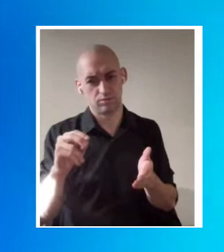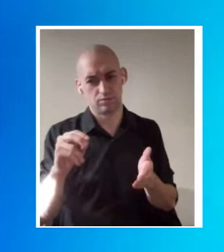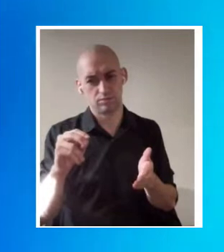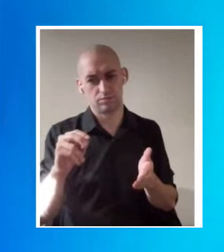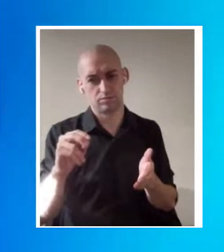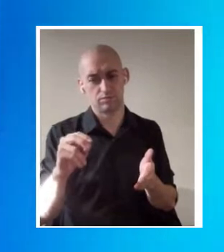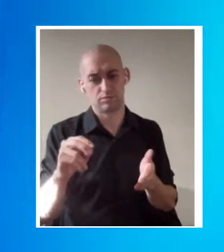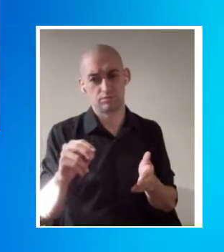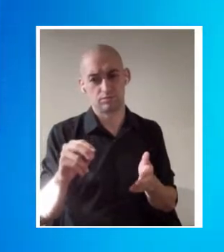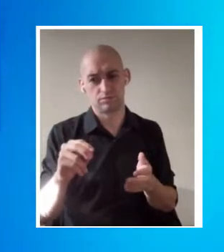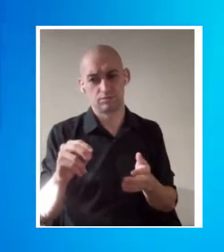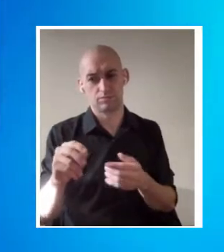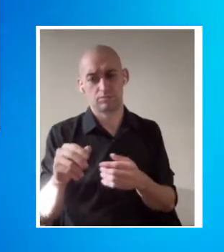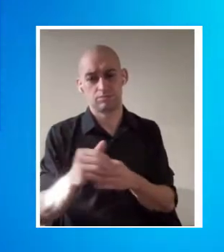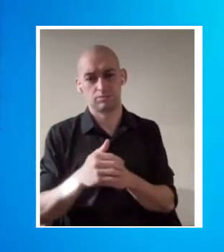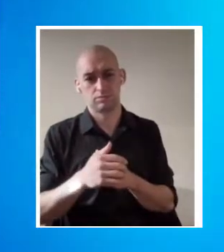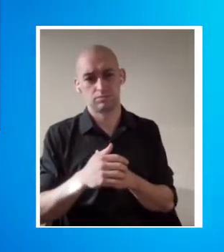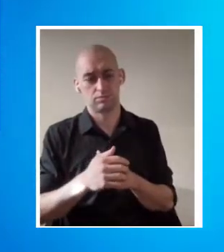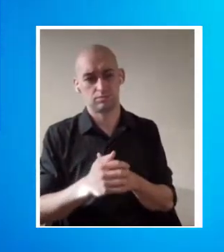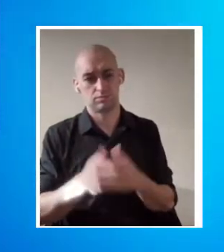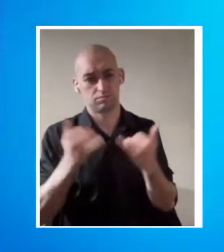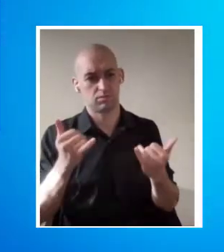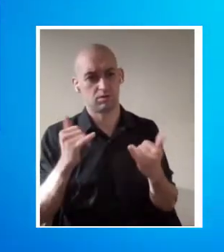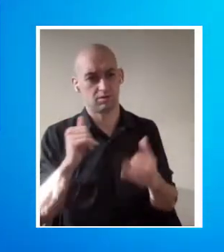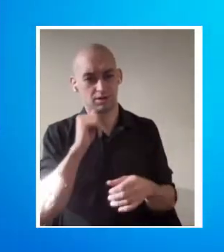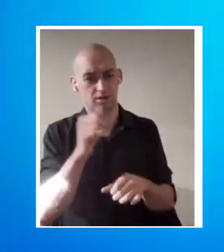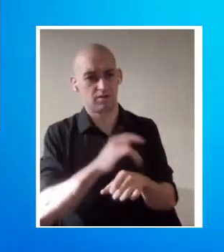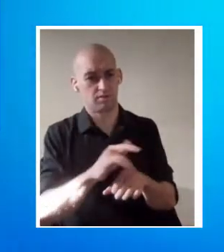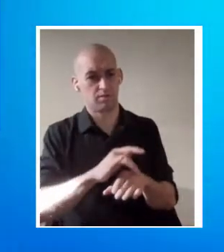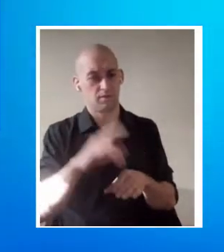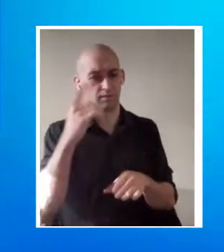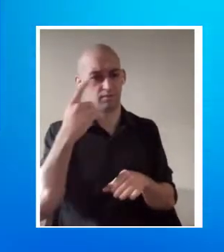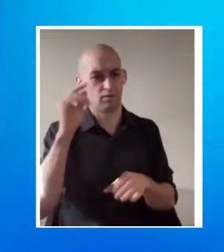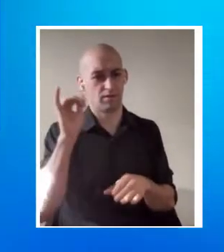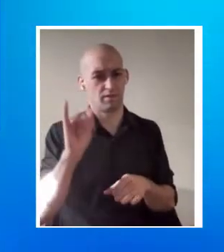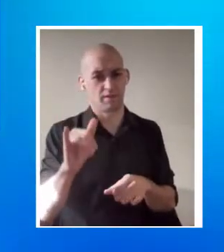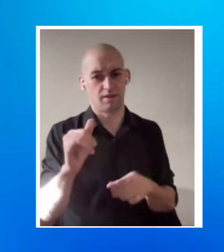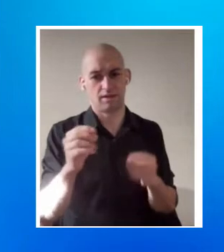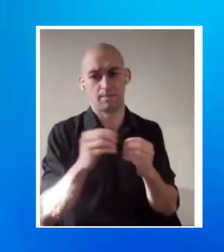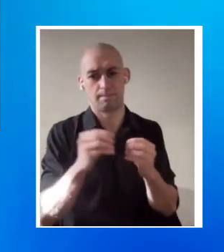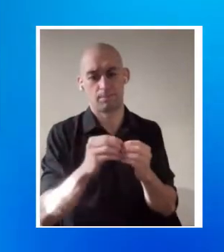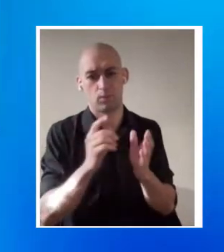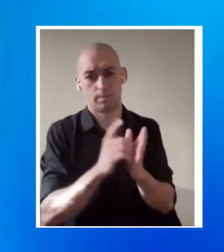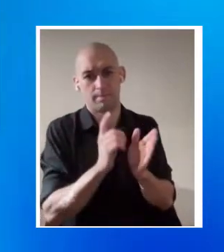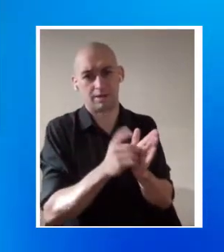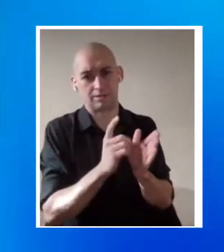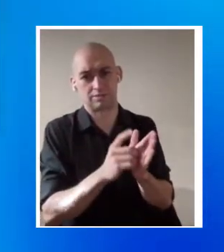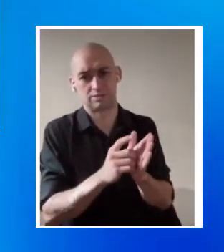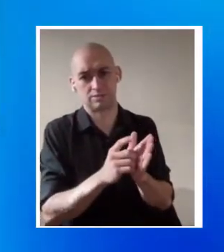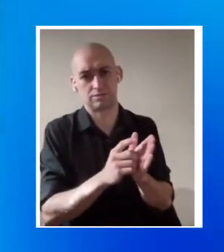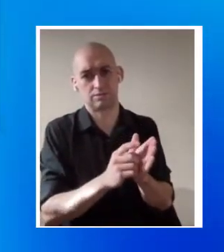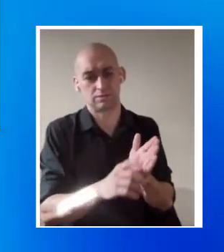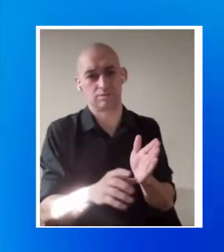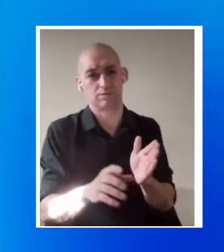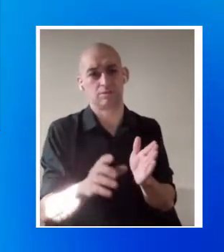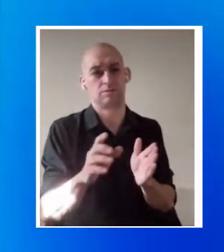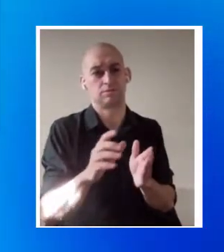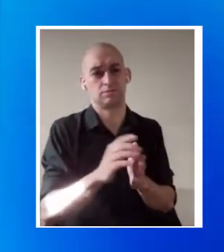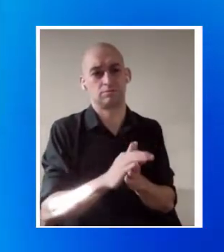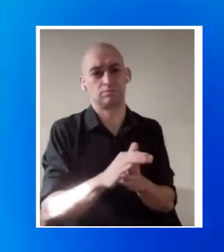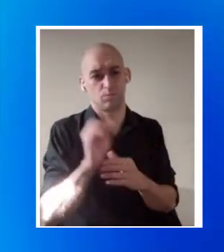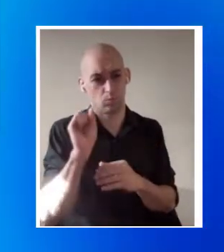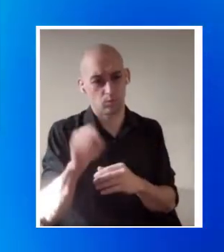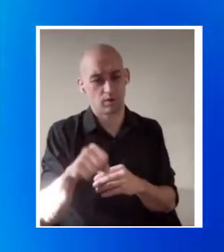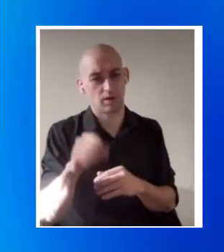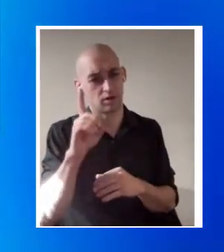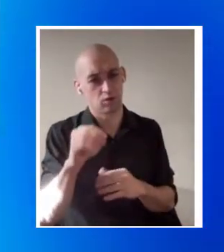this right, and right now I'm not available for them. Actually, I just have some more minutes. But yes, we could